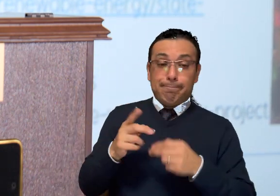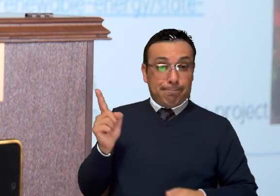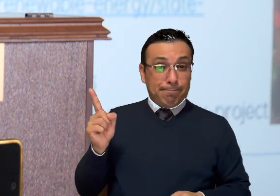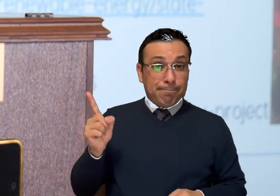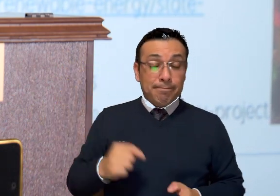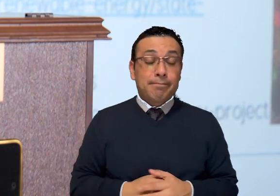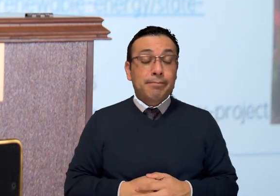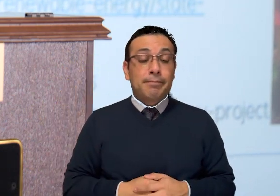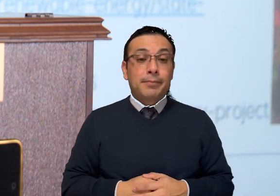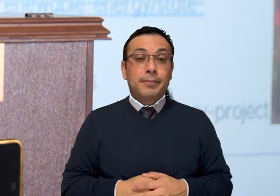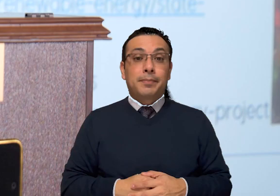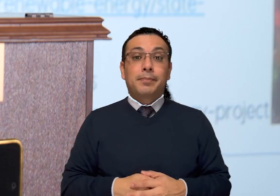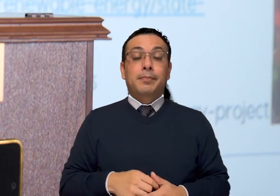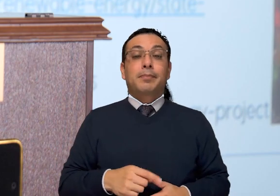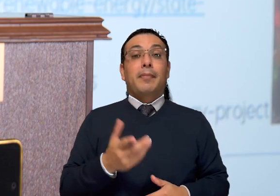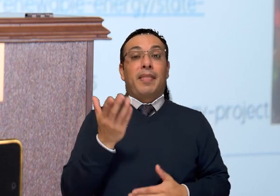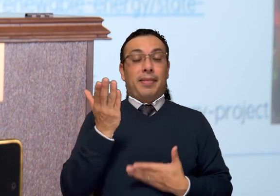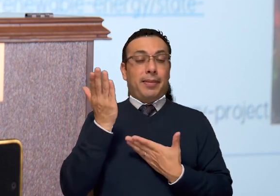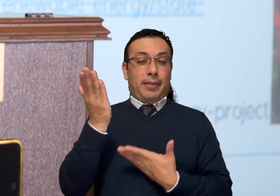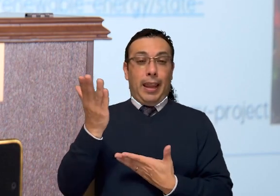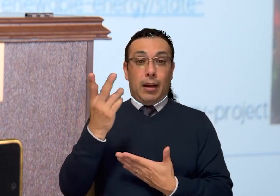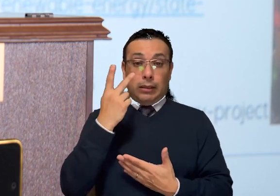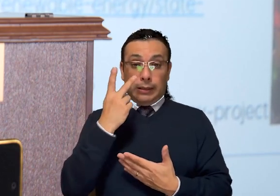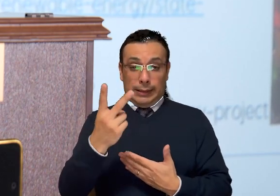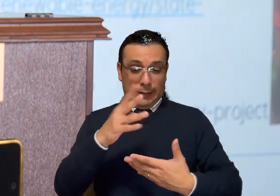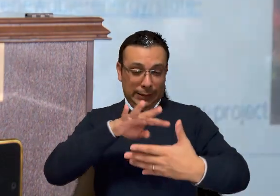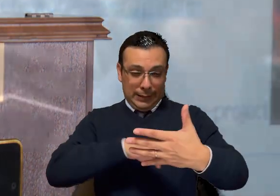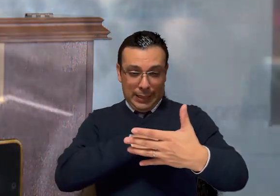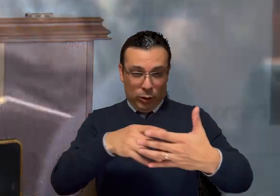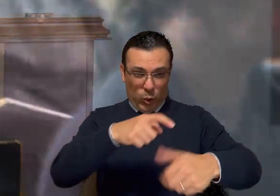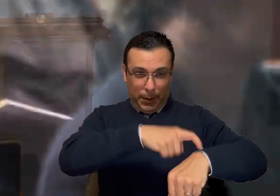all the schedule for the federal permitting at that site.